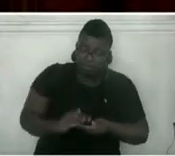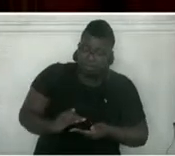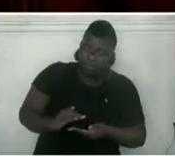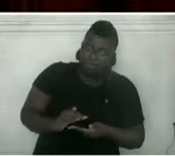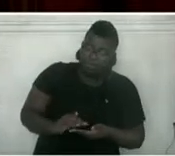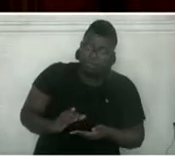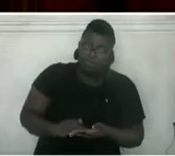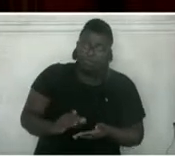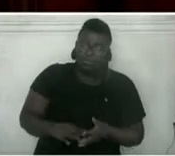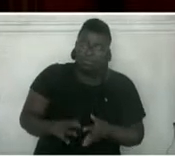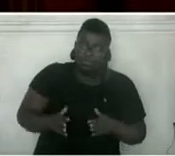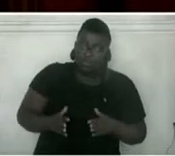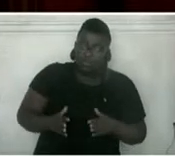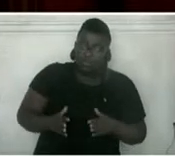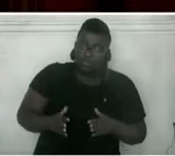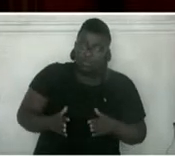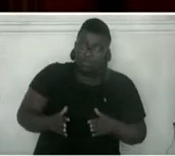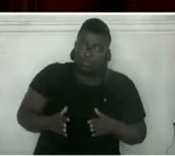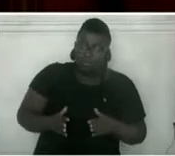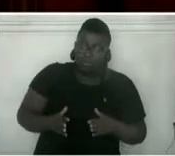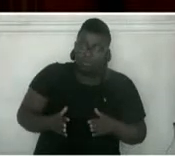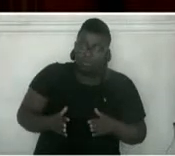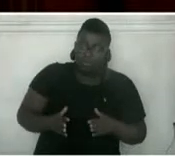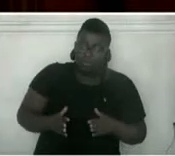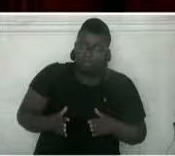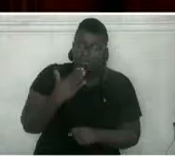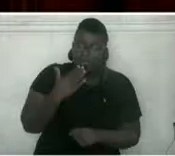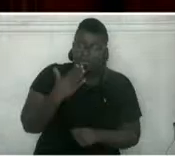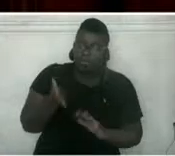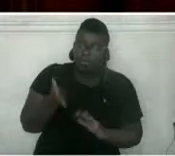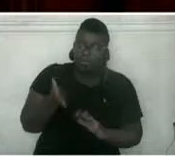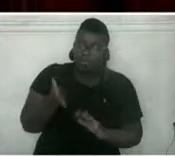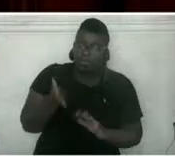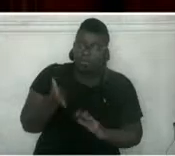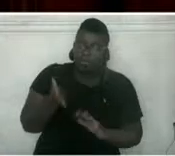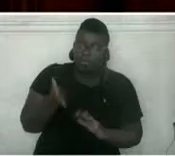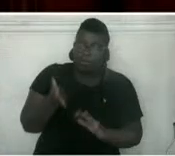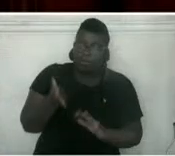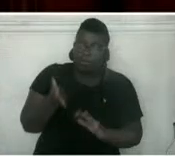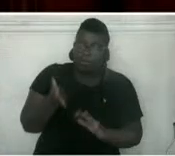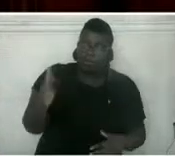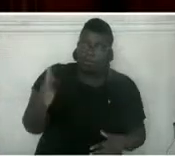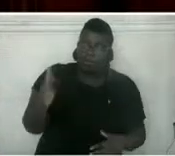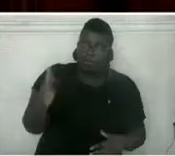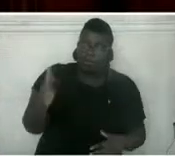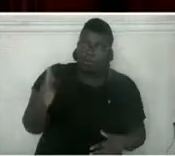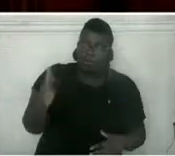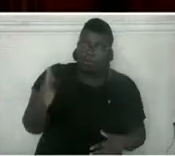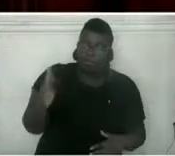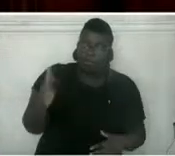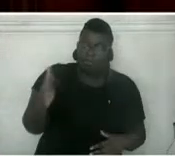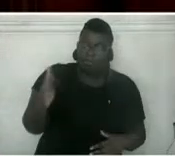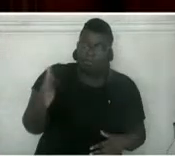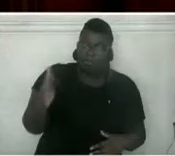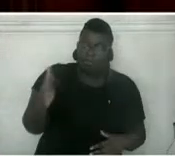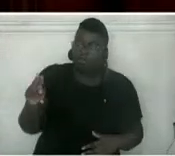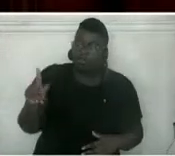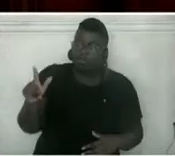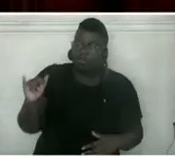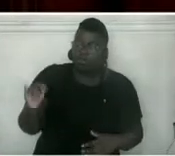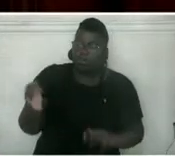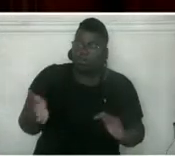our provincial roads made by the late MEC Begintuli, who passed away in January. The